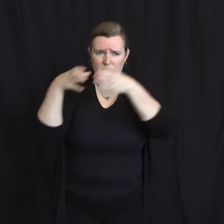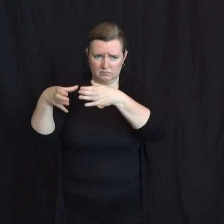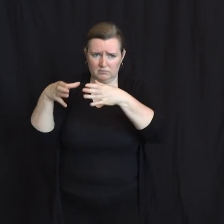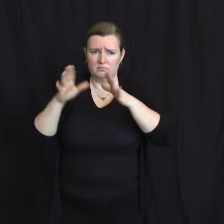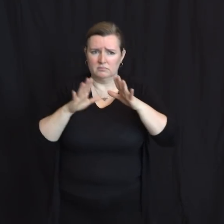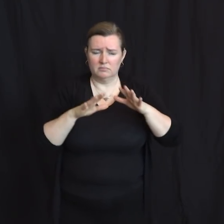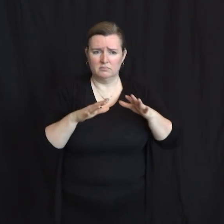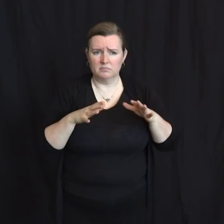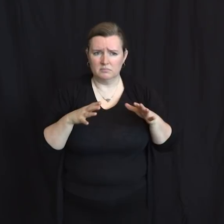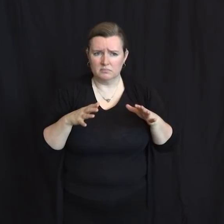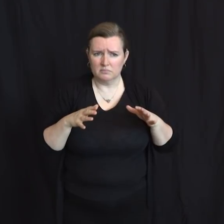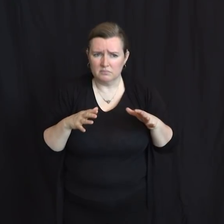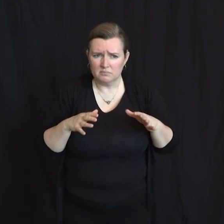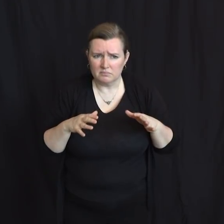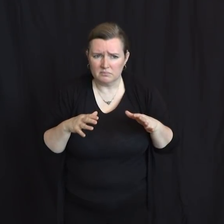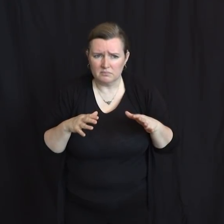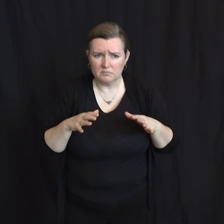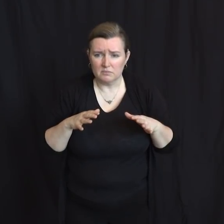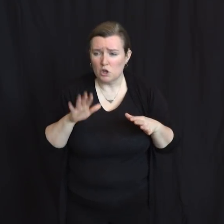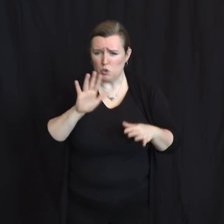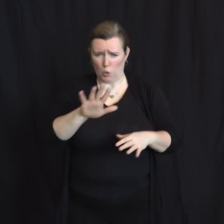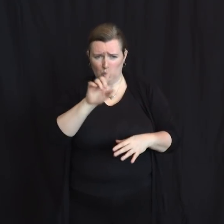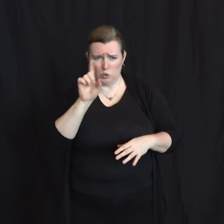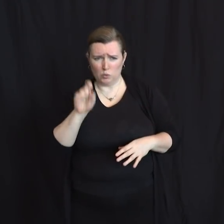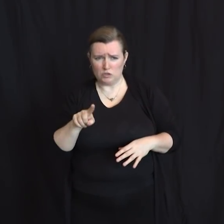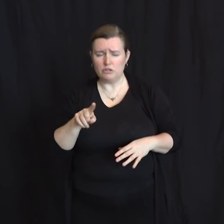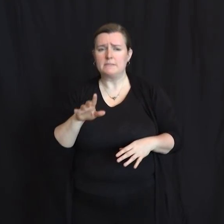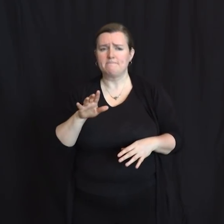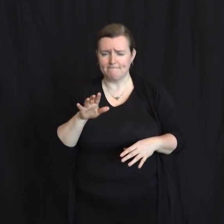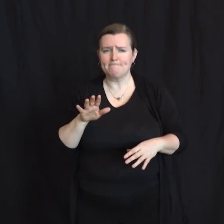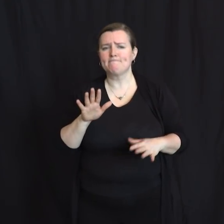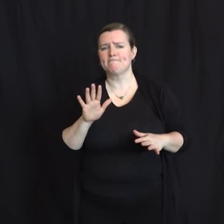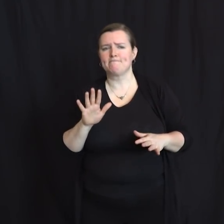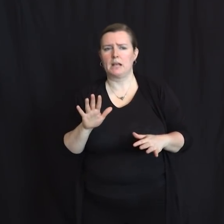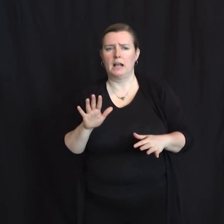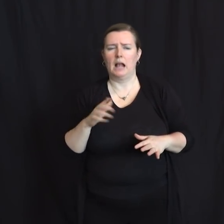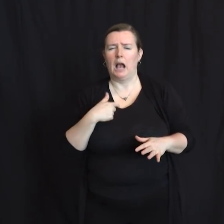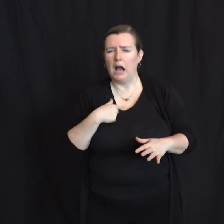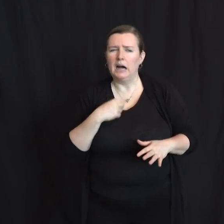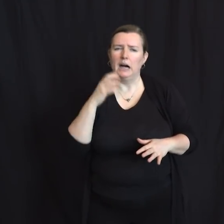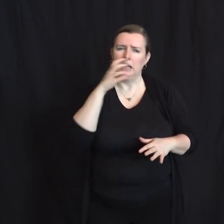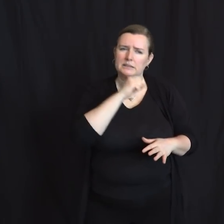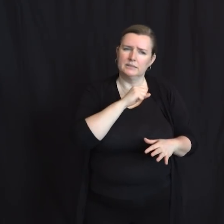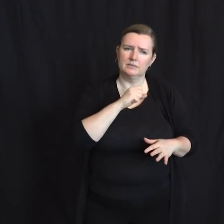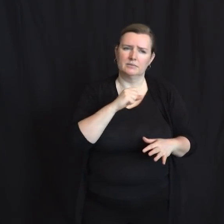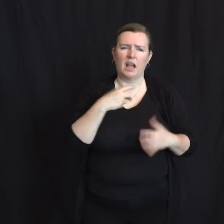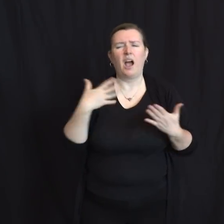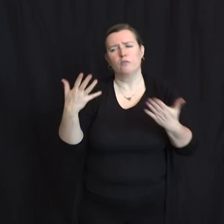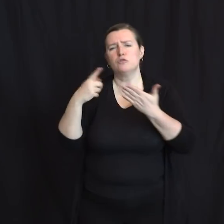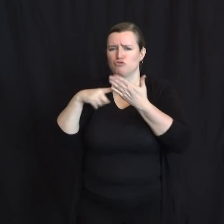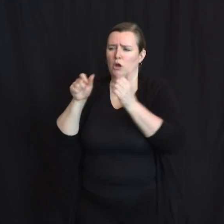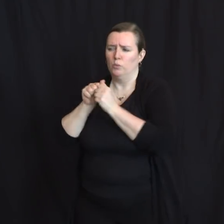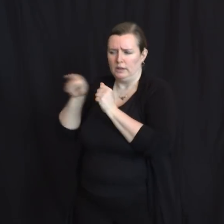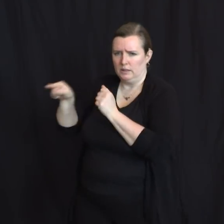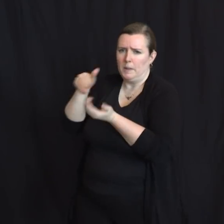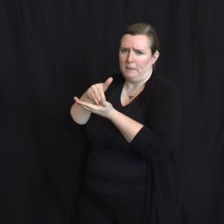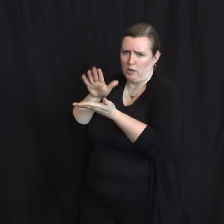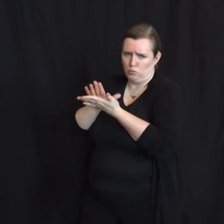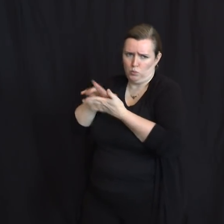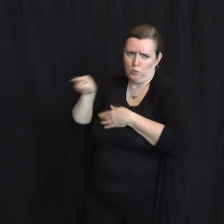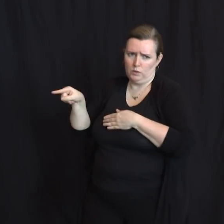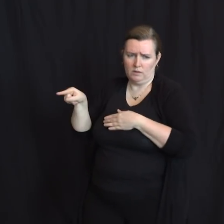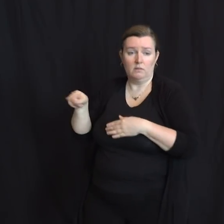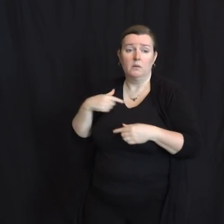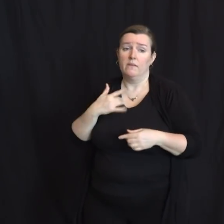going specifically to your question, I think I would guess, I'd have to check with the RUCDR people to be sure, but I would guess they'll be